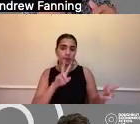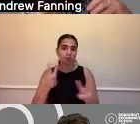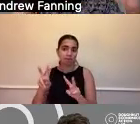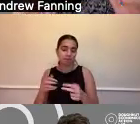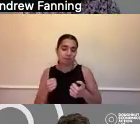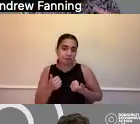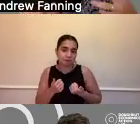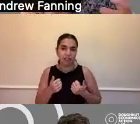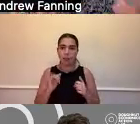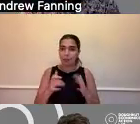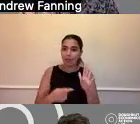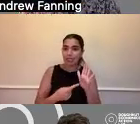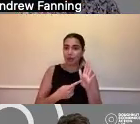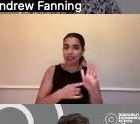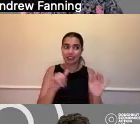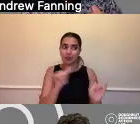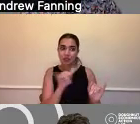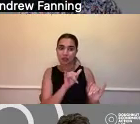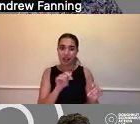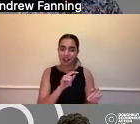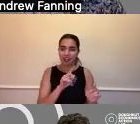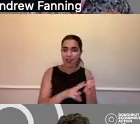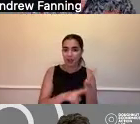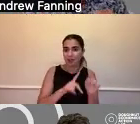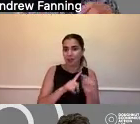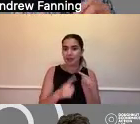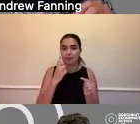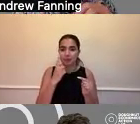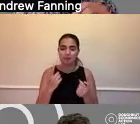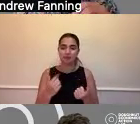of prioritization that gets crowdsourced out of this.